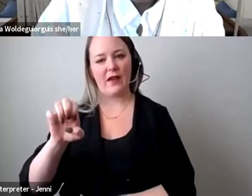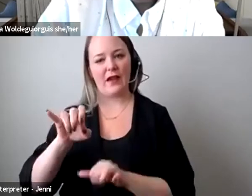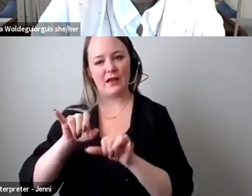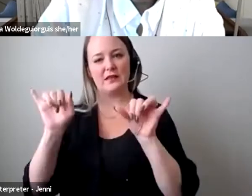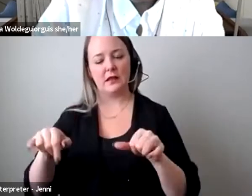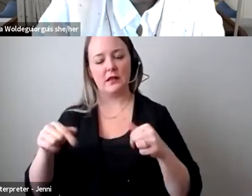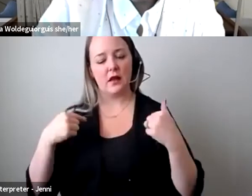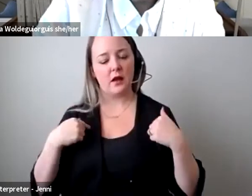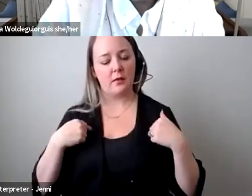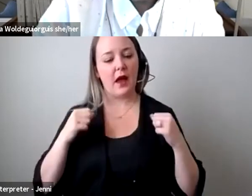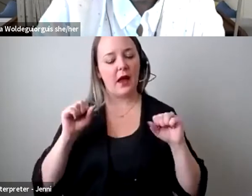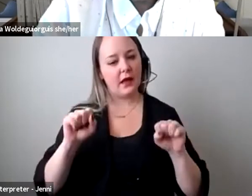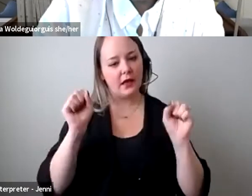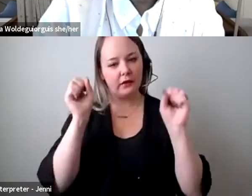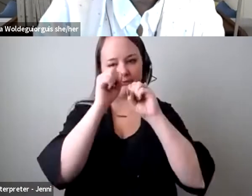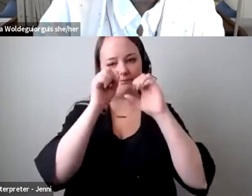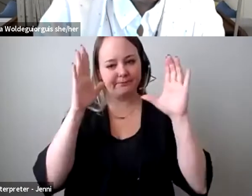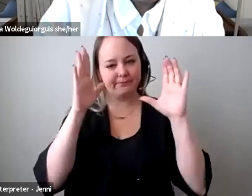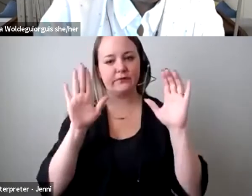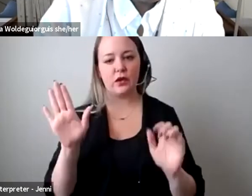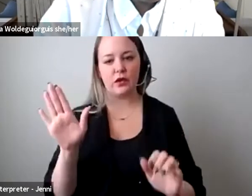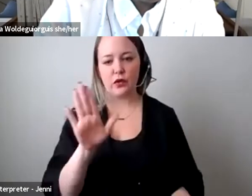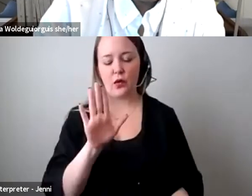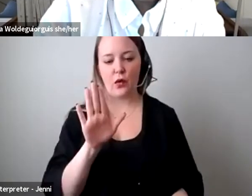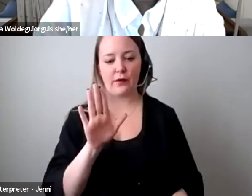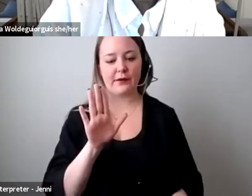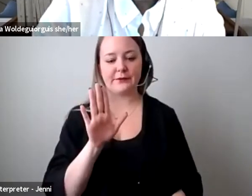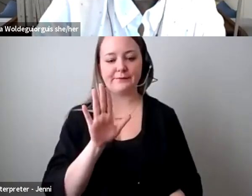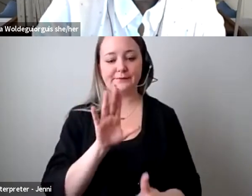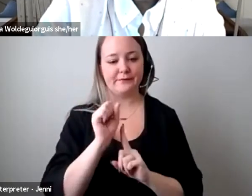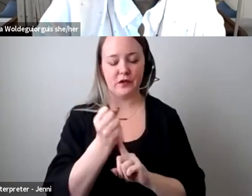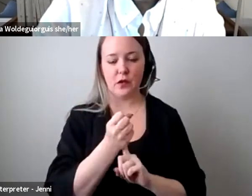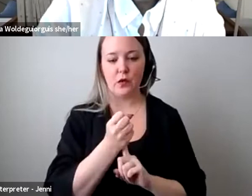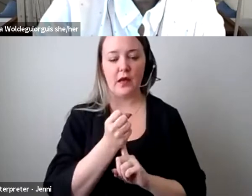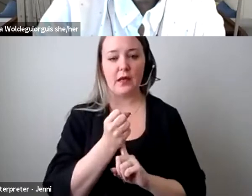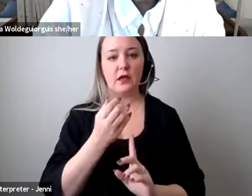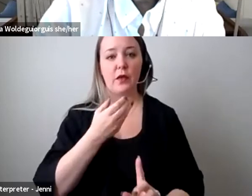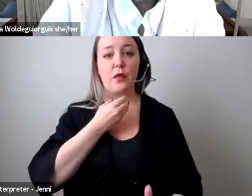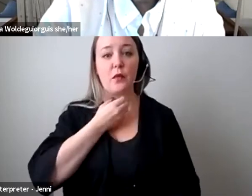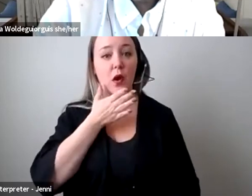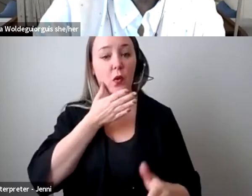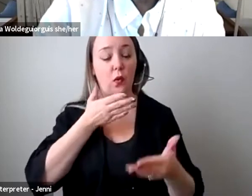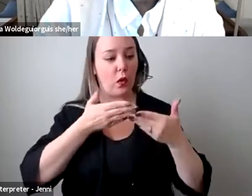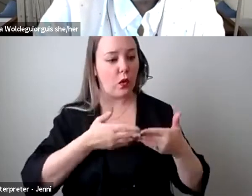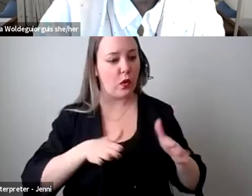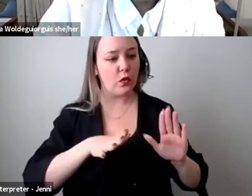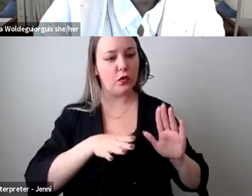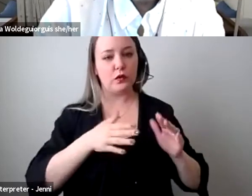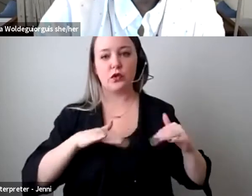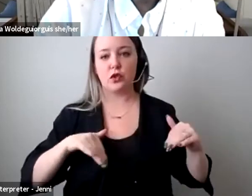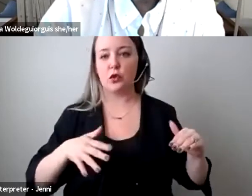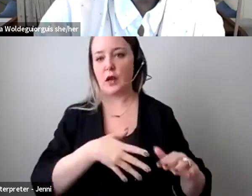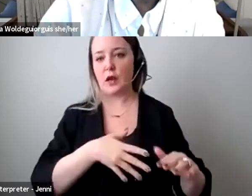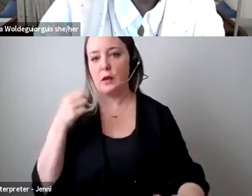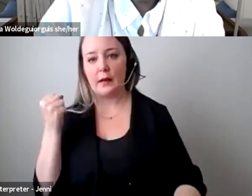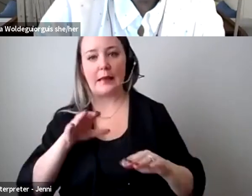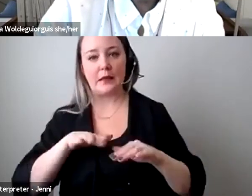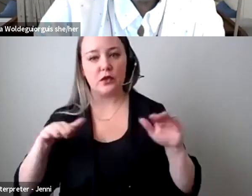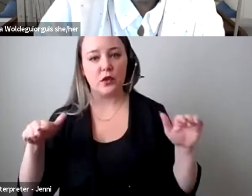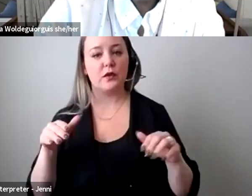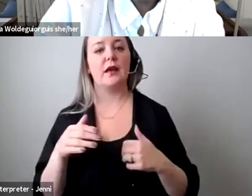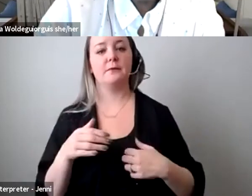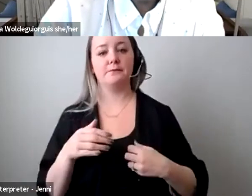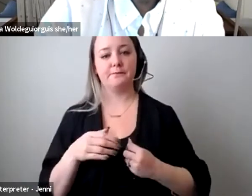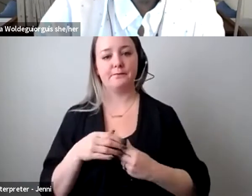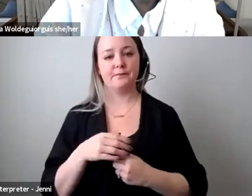encounters, some of the ways in which you were threatened of losing your children, perhaps even looked at, right? Like